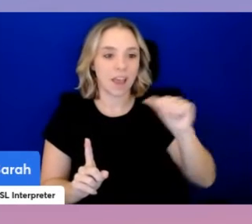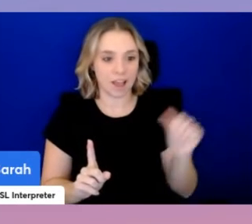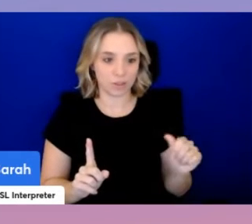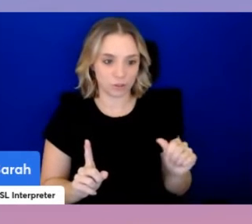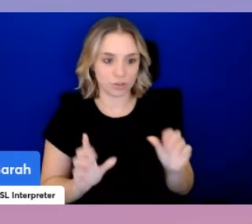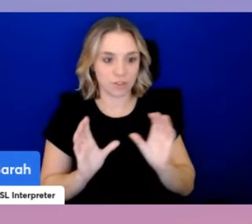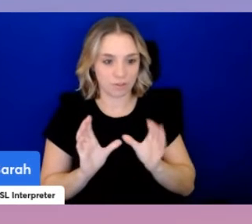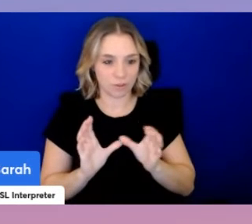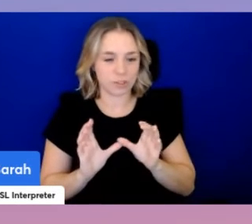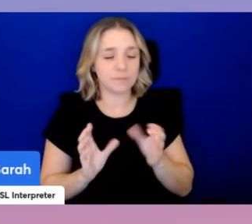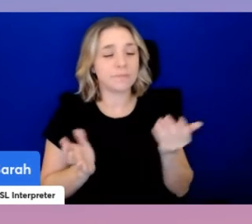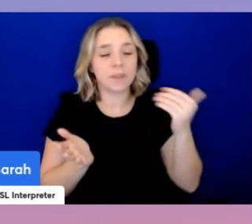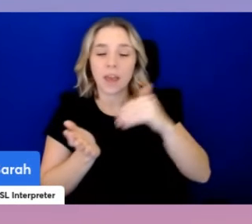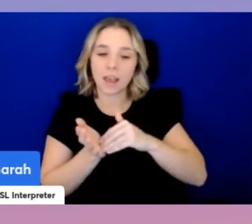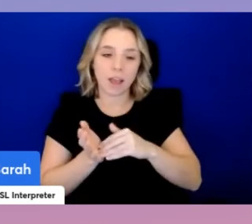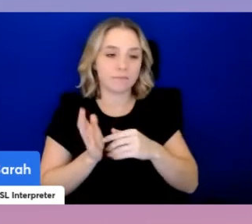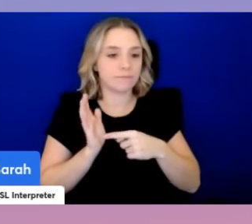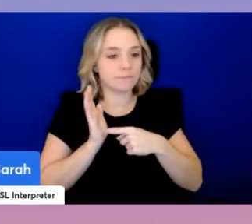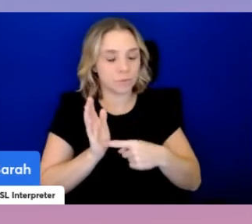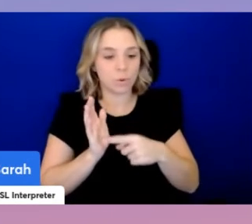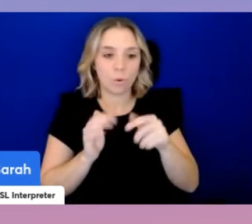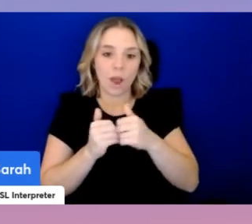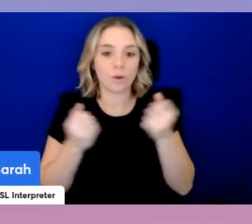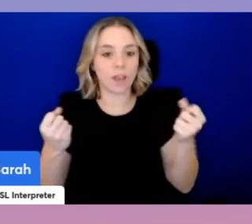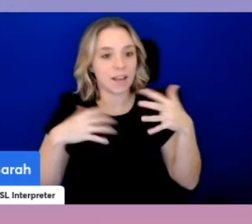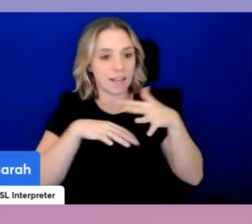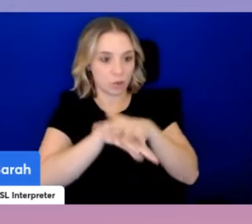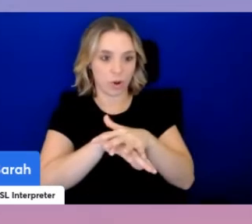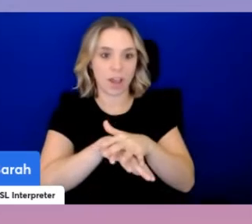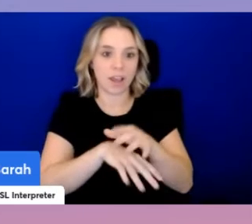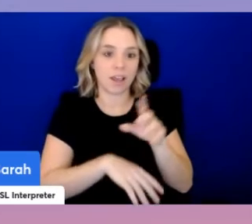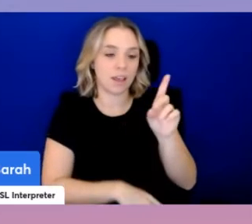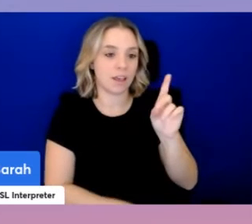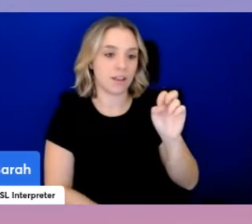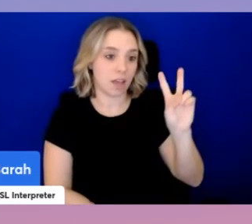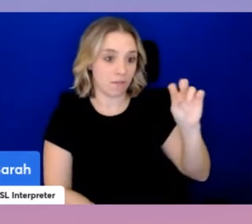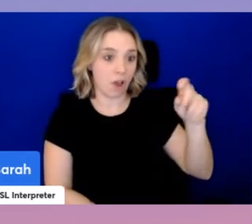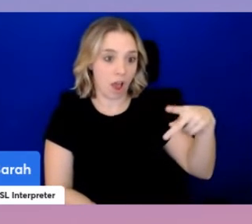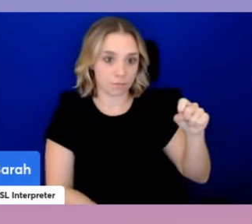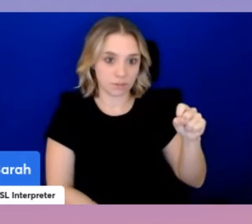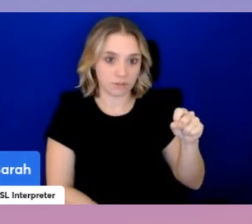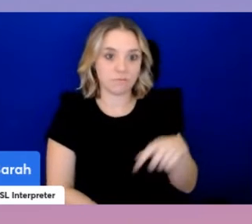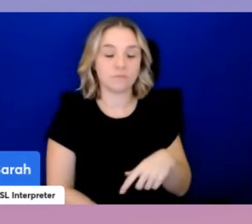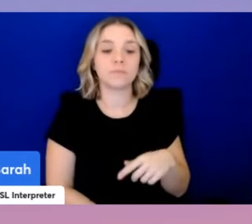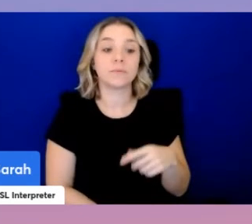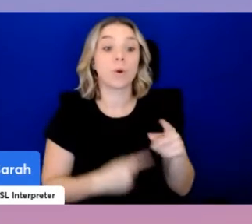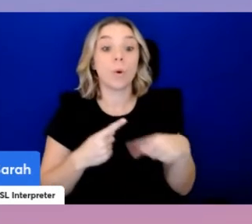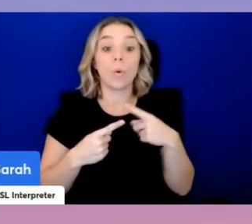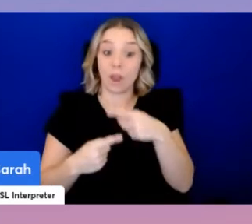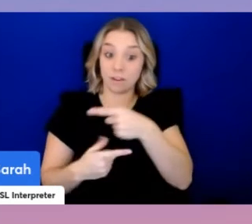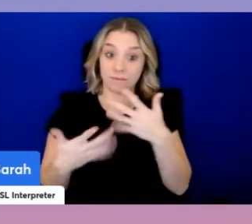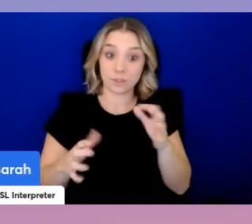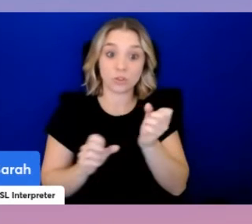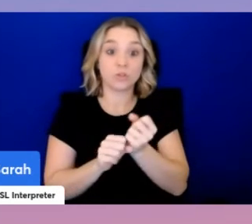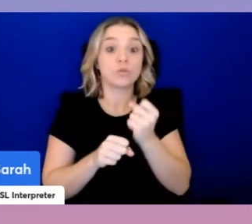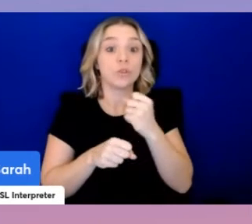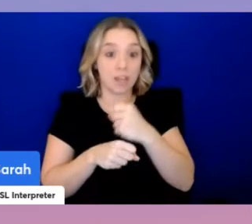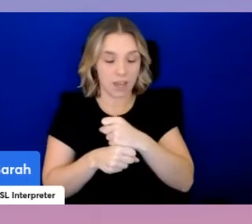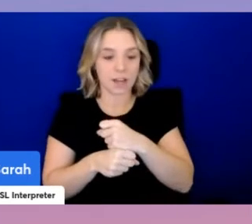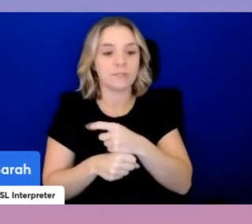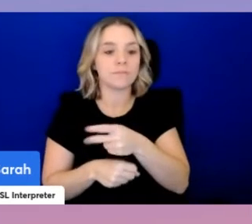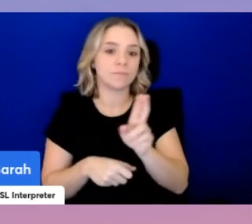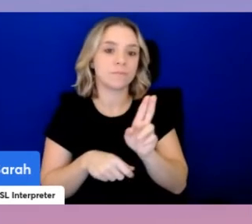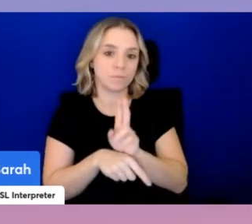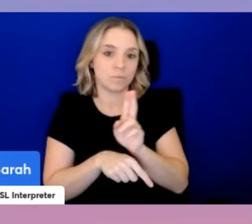just to show how we can integrate Terraform and Ansible. So once the VM is created, I'm using this Ansible role